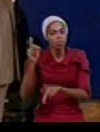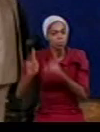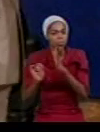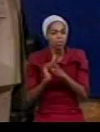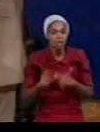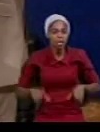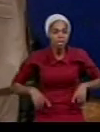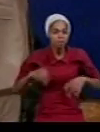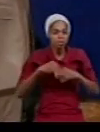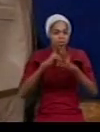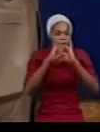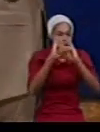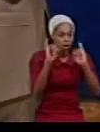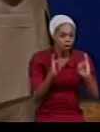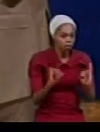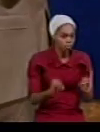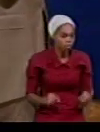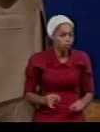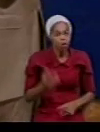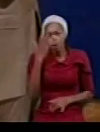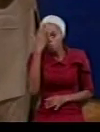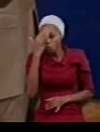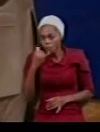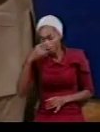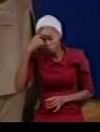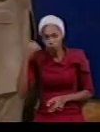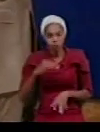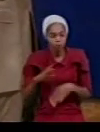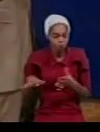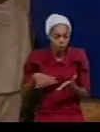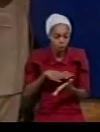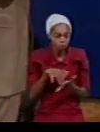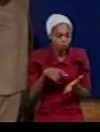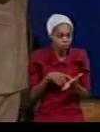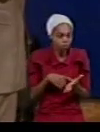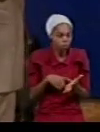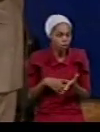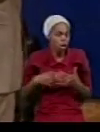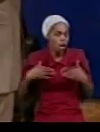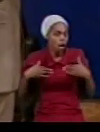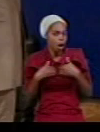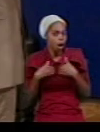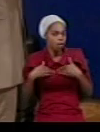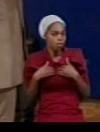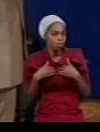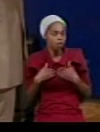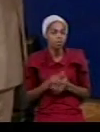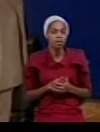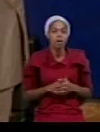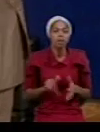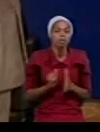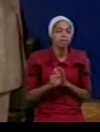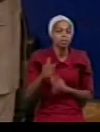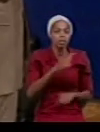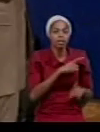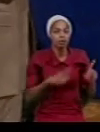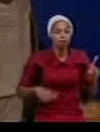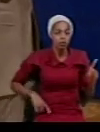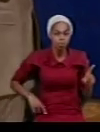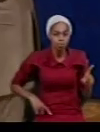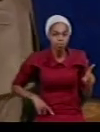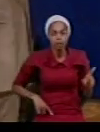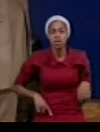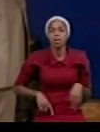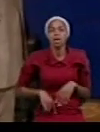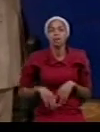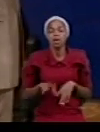those animals that the Lord designated as unclean, the idolaters around the children of Israel, they revered those